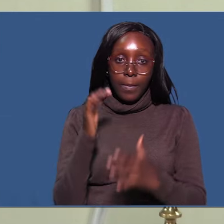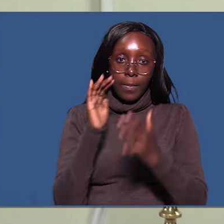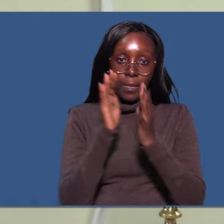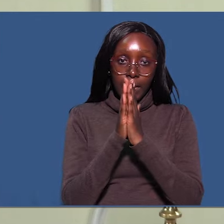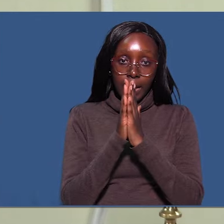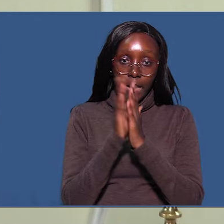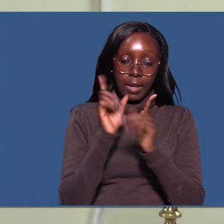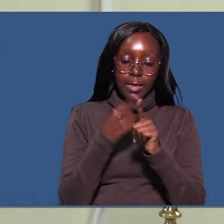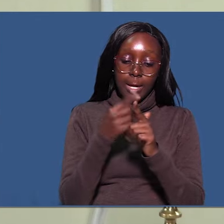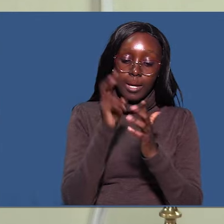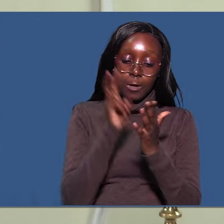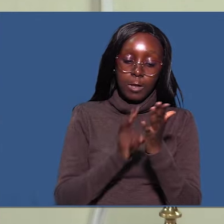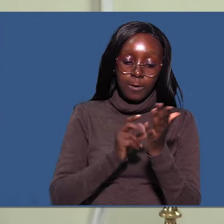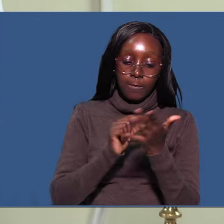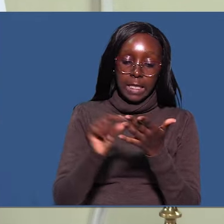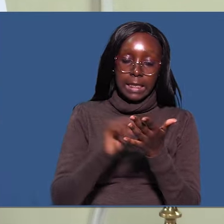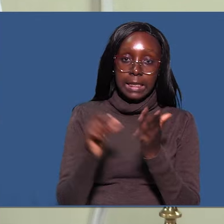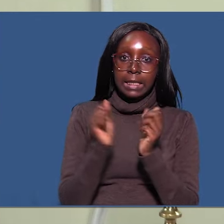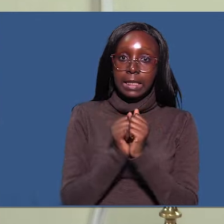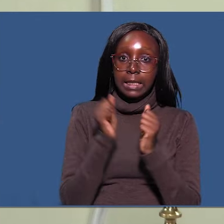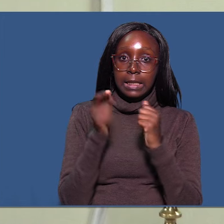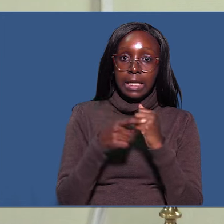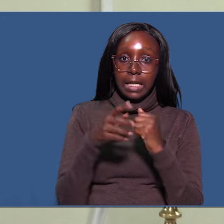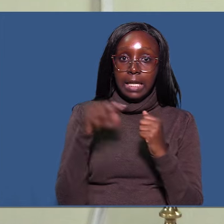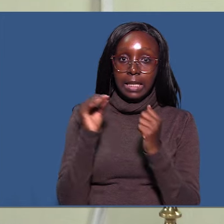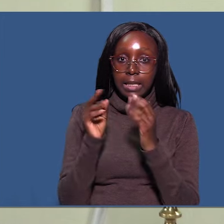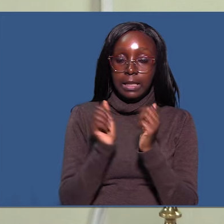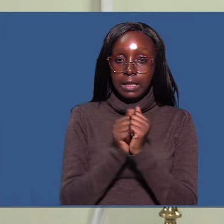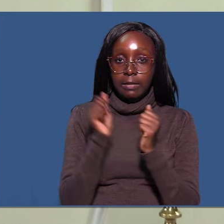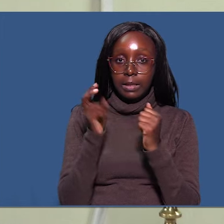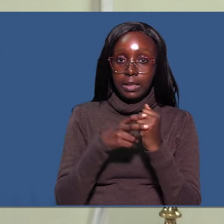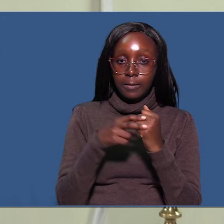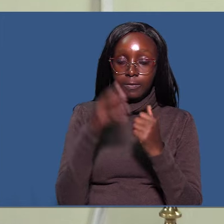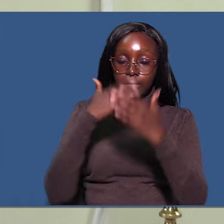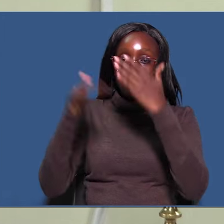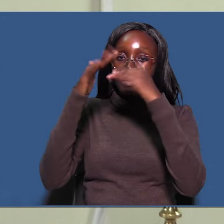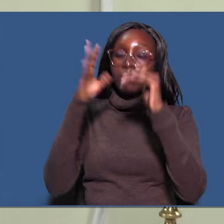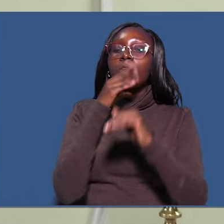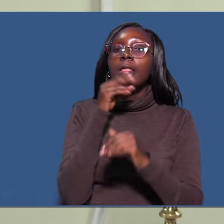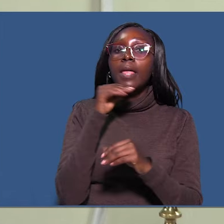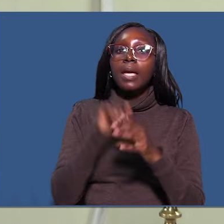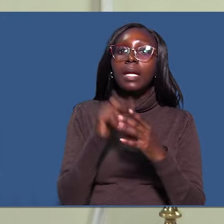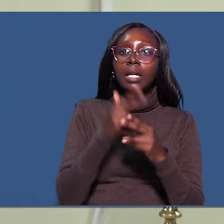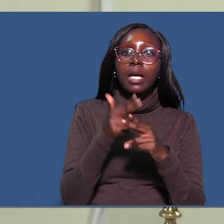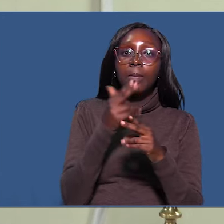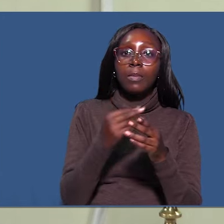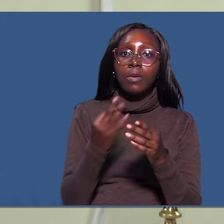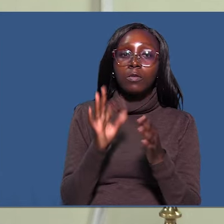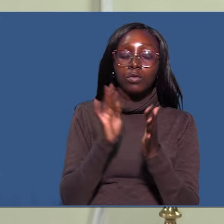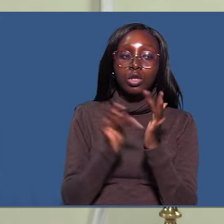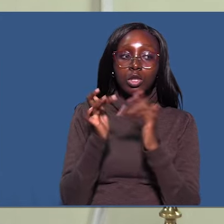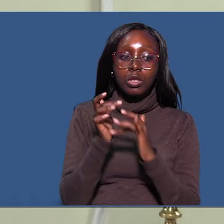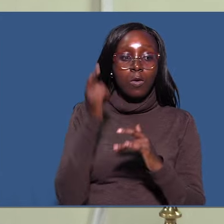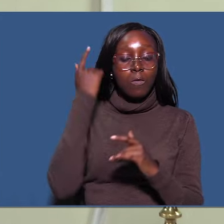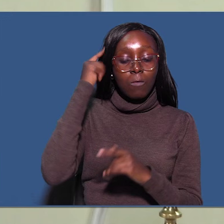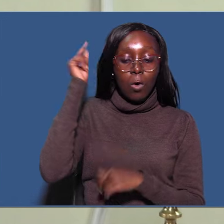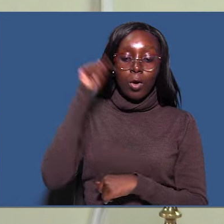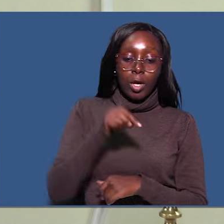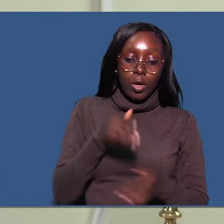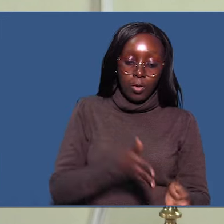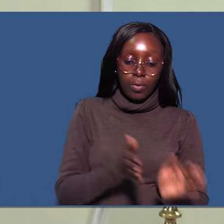read verse 16 and 17 together. Heavenly Father, in the name of Jesus, for this opportunity to share